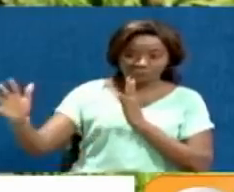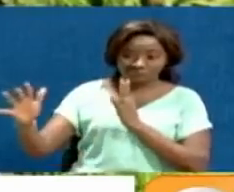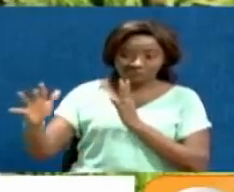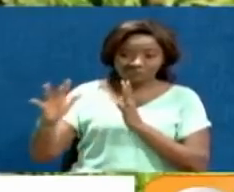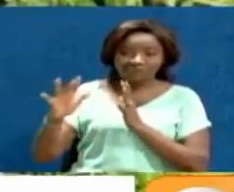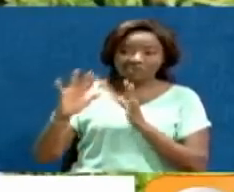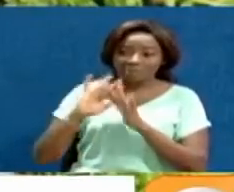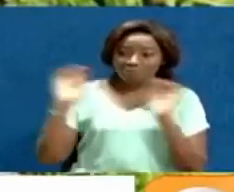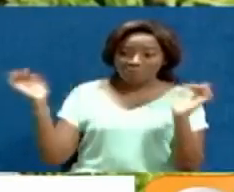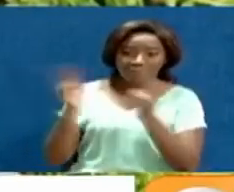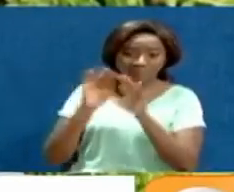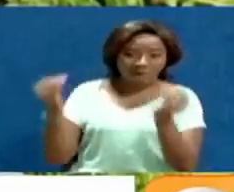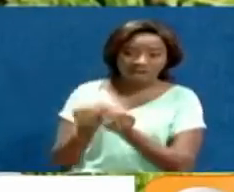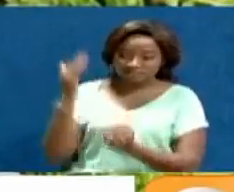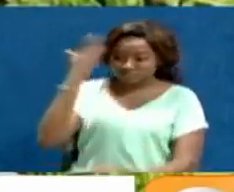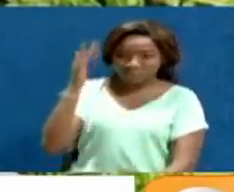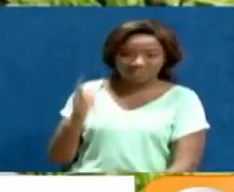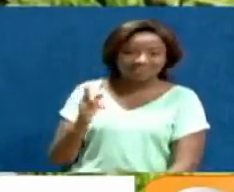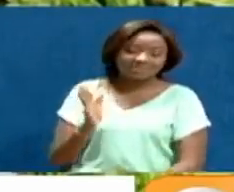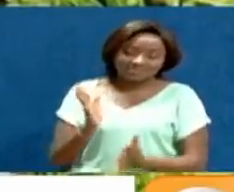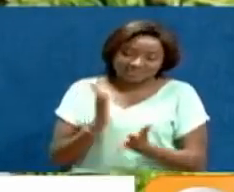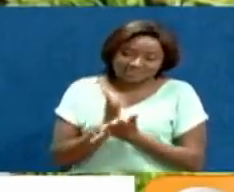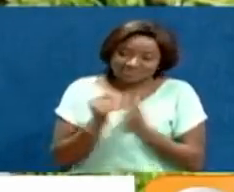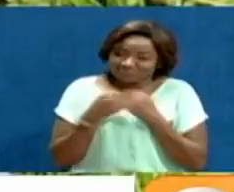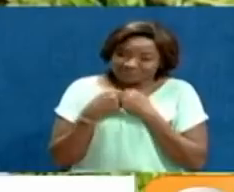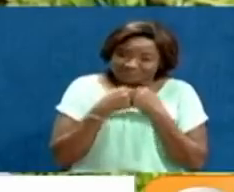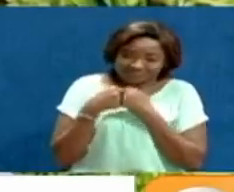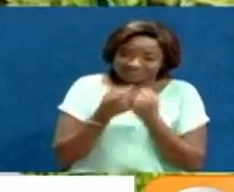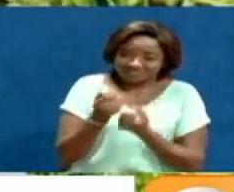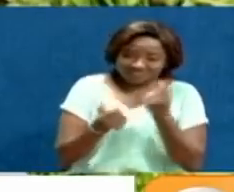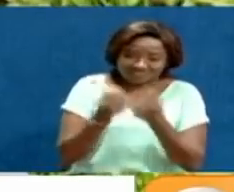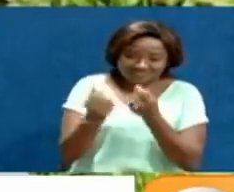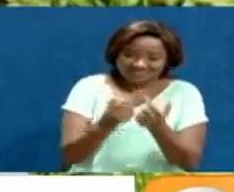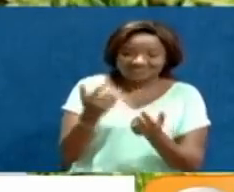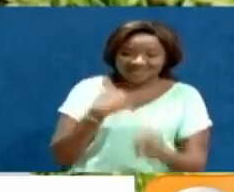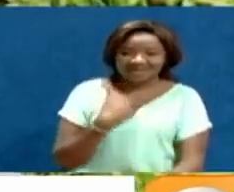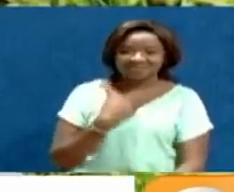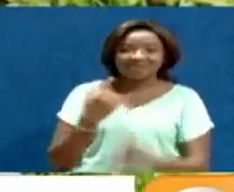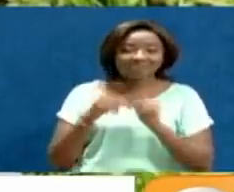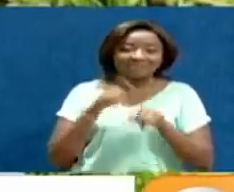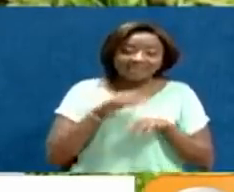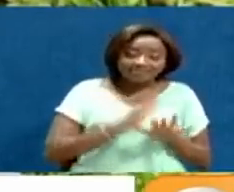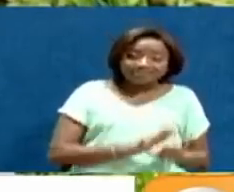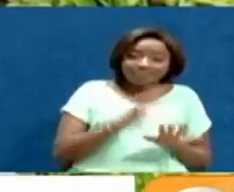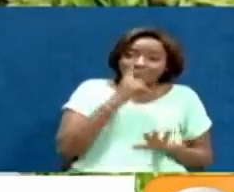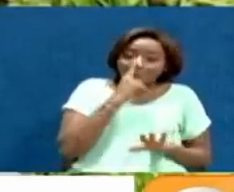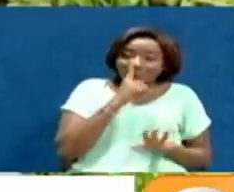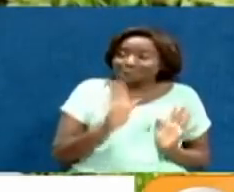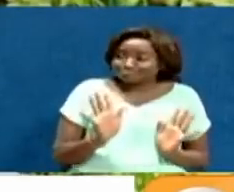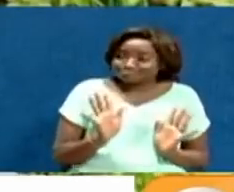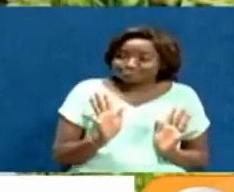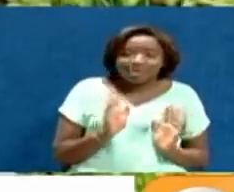known all over the world, it's a bit challenging, but when we are at home,